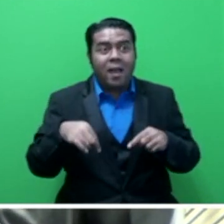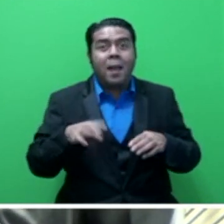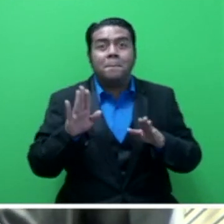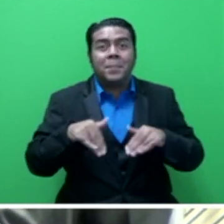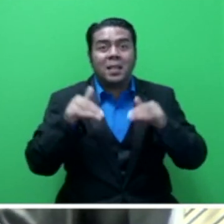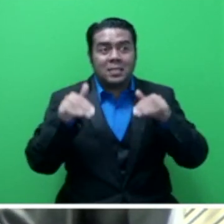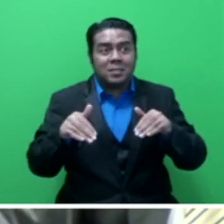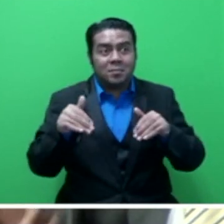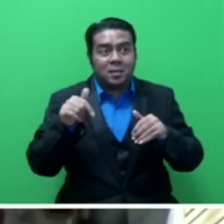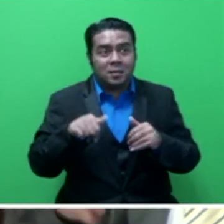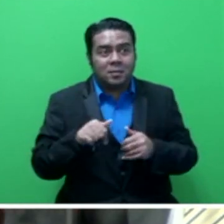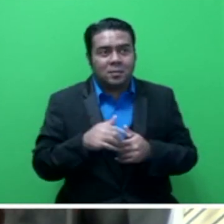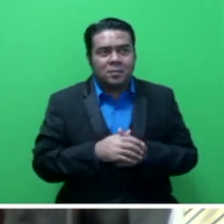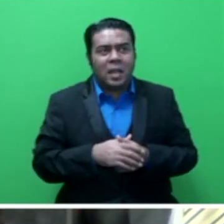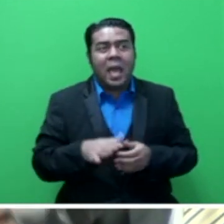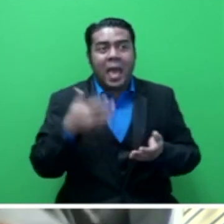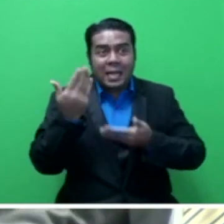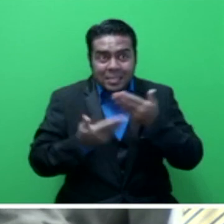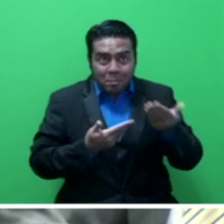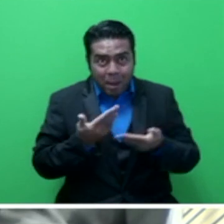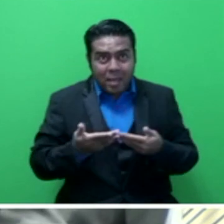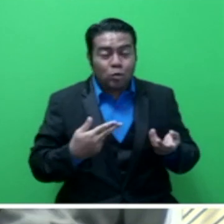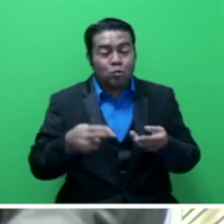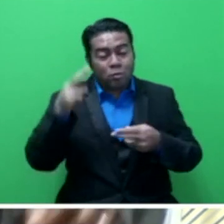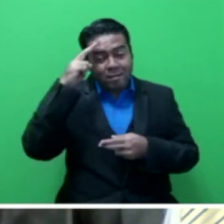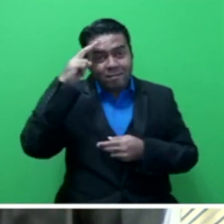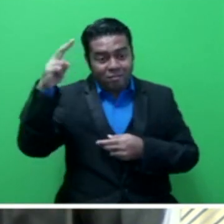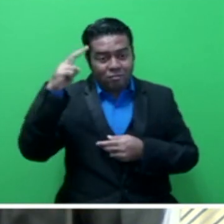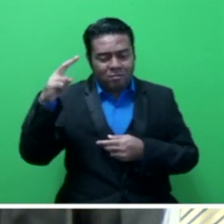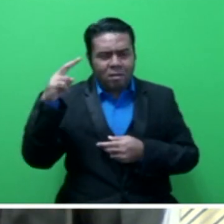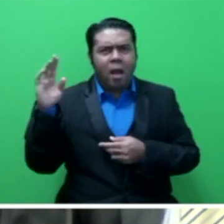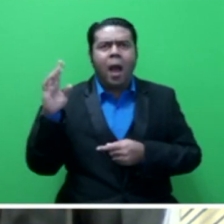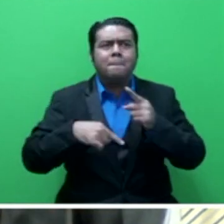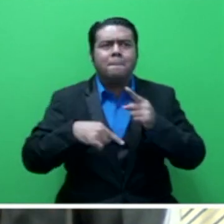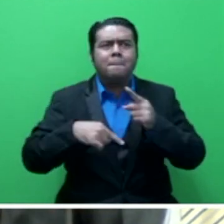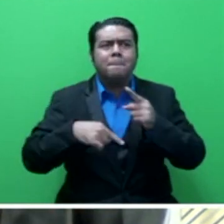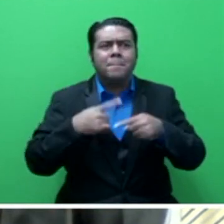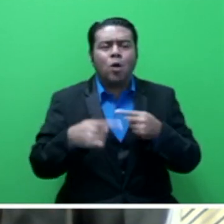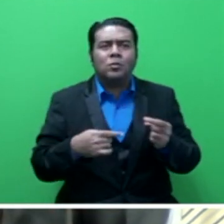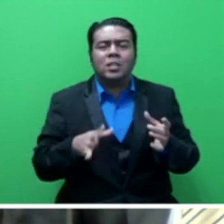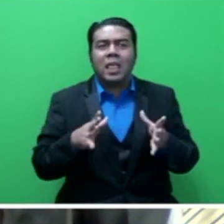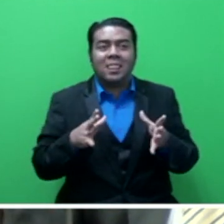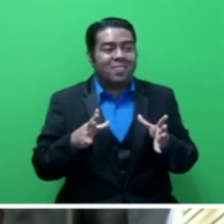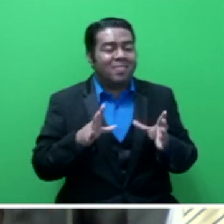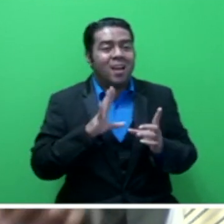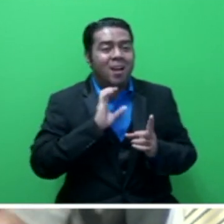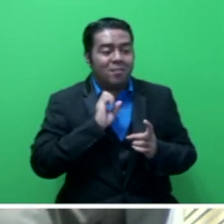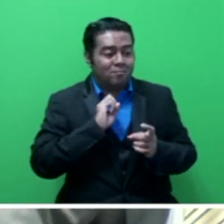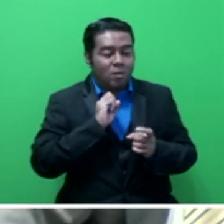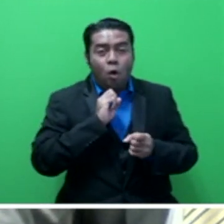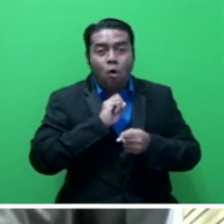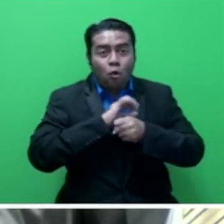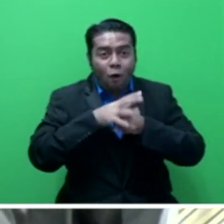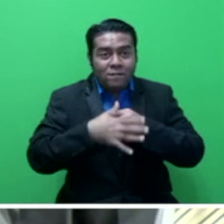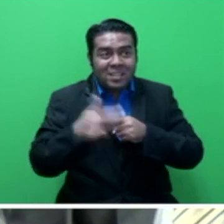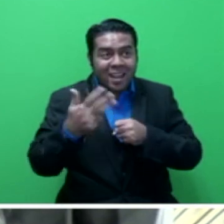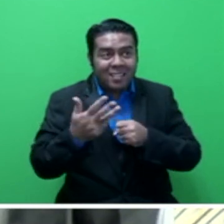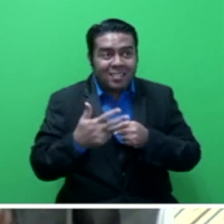on, explained to the nation about the COVID-19 vaccine procurement program that's in